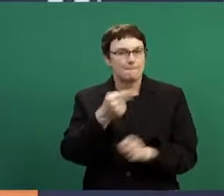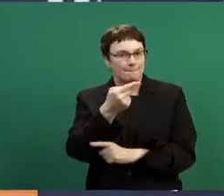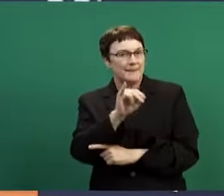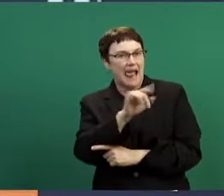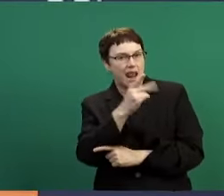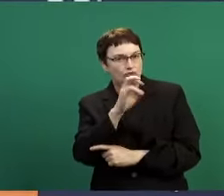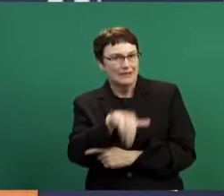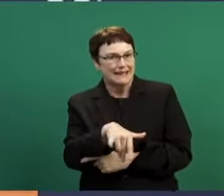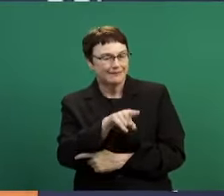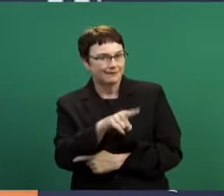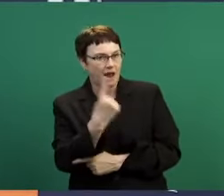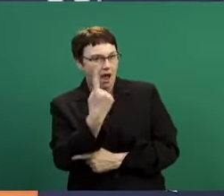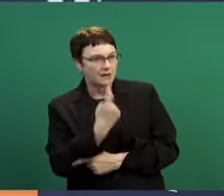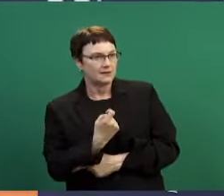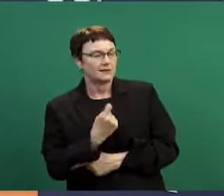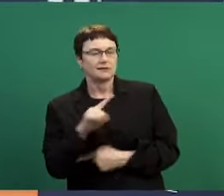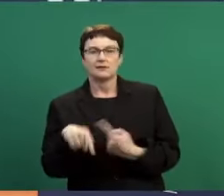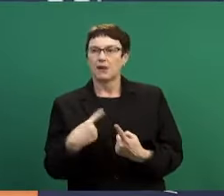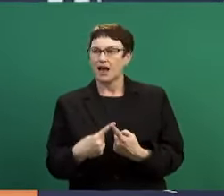a